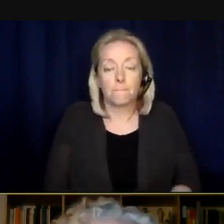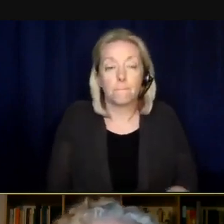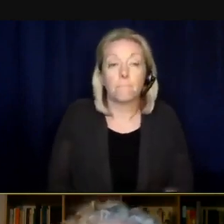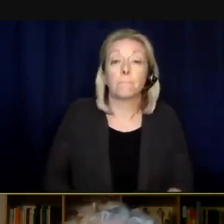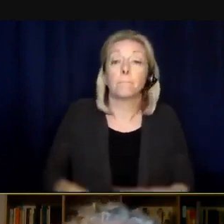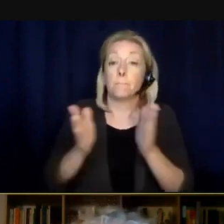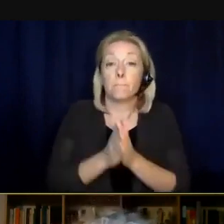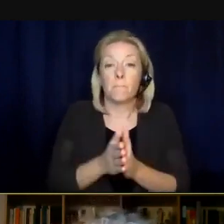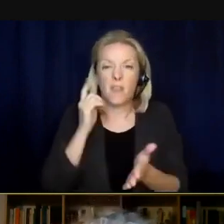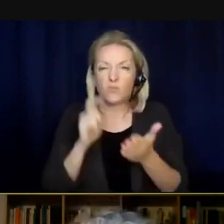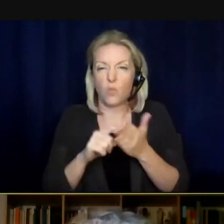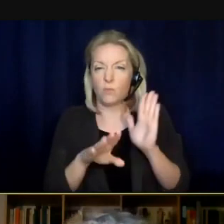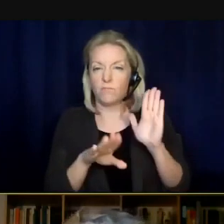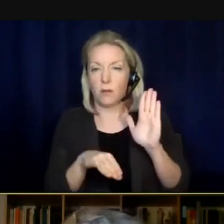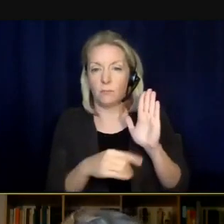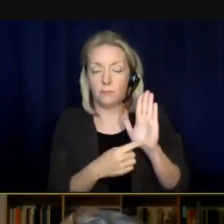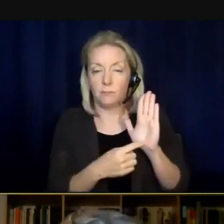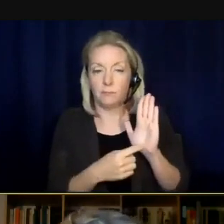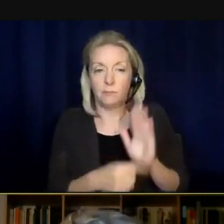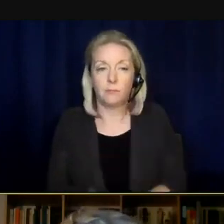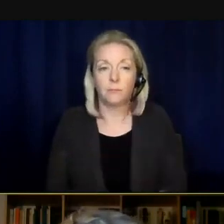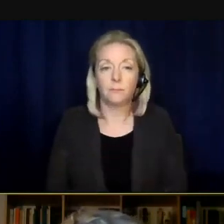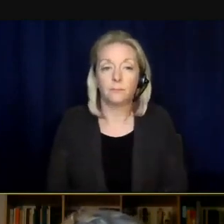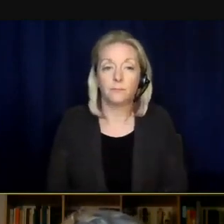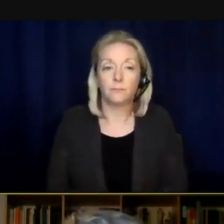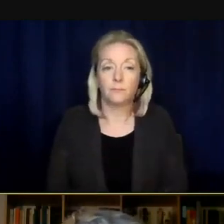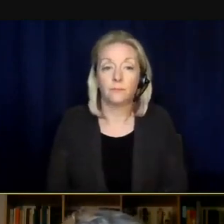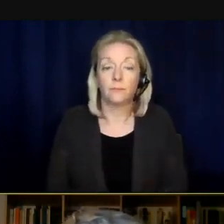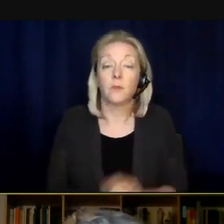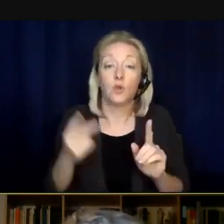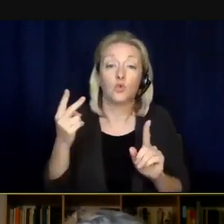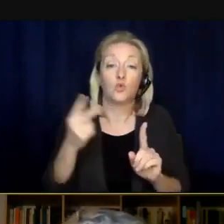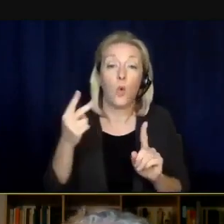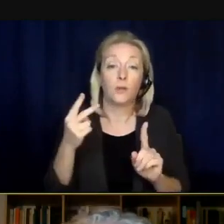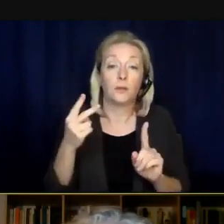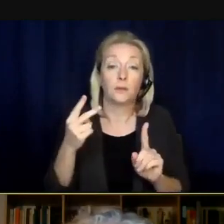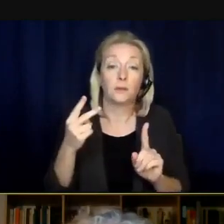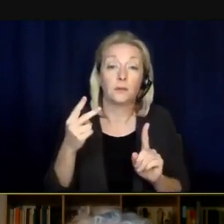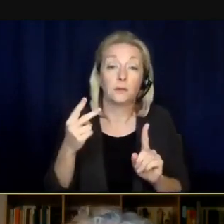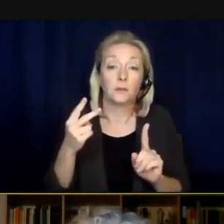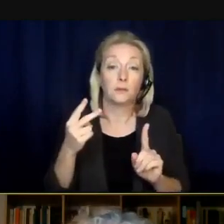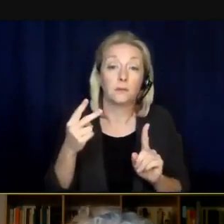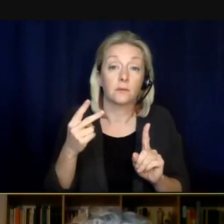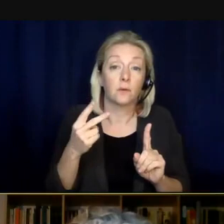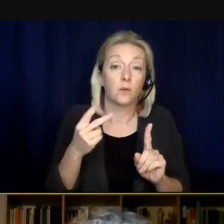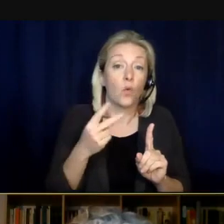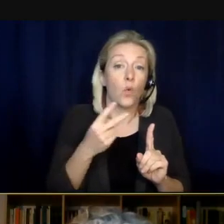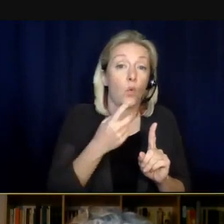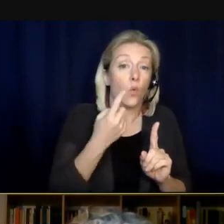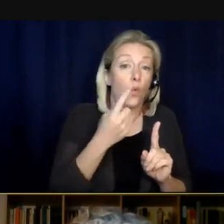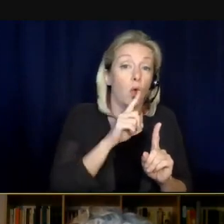Now, notice at the bottom, it's a 2-point quiz, but we've only done 1 point of the